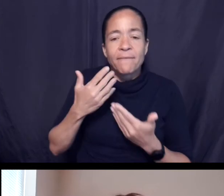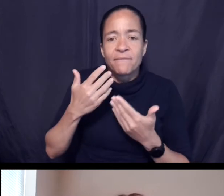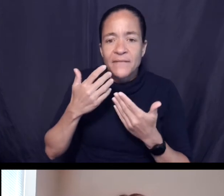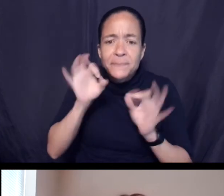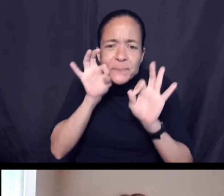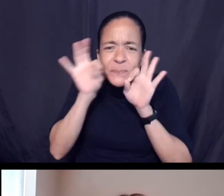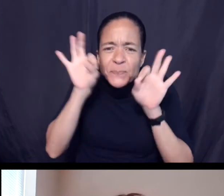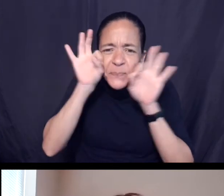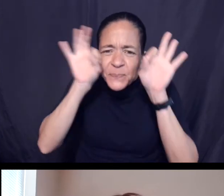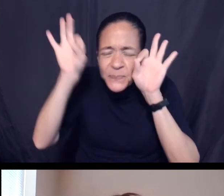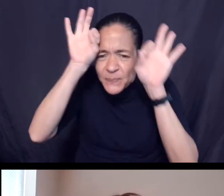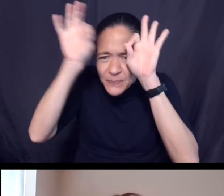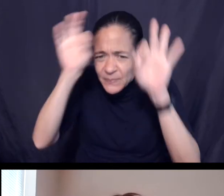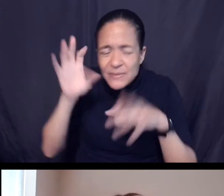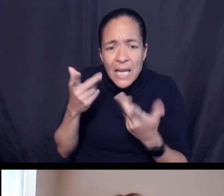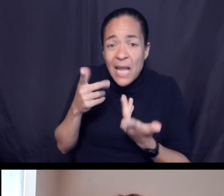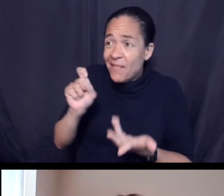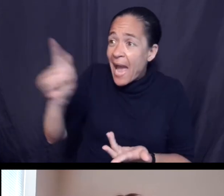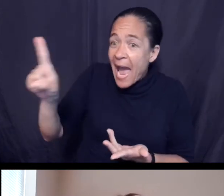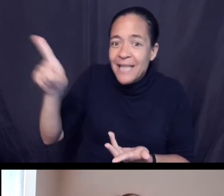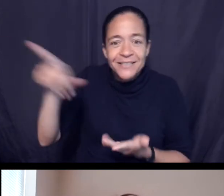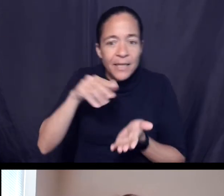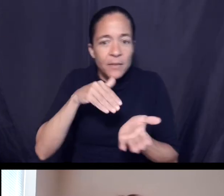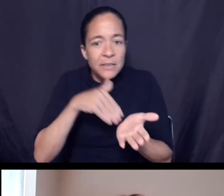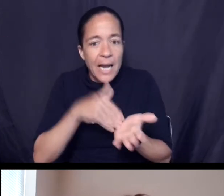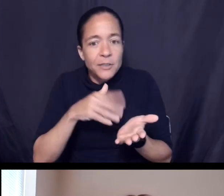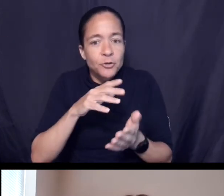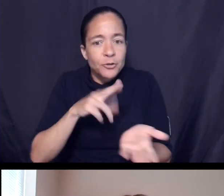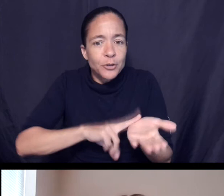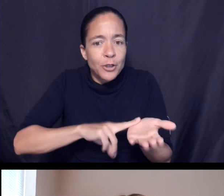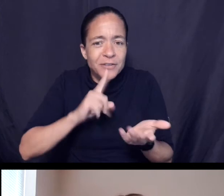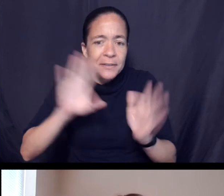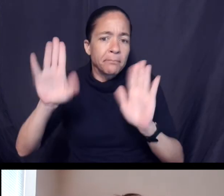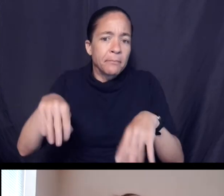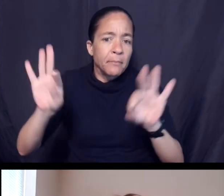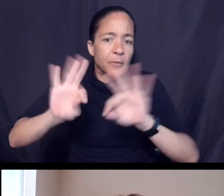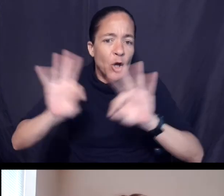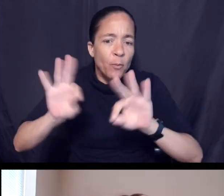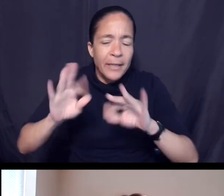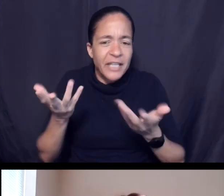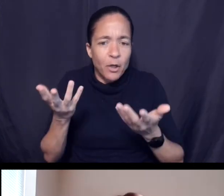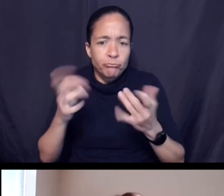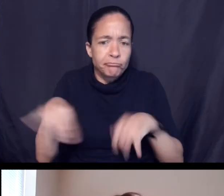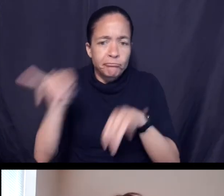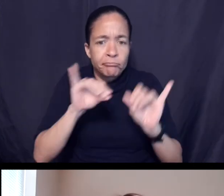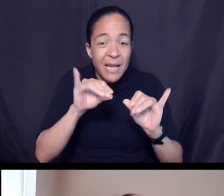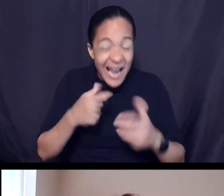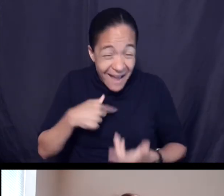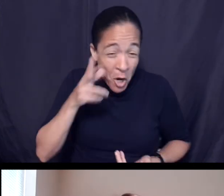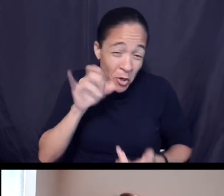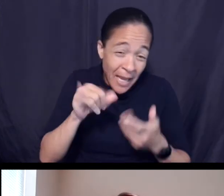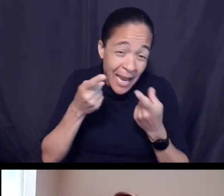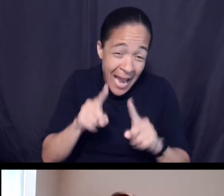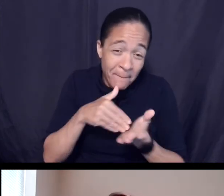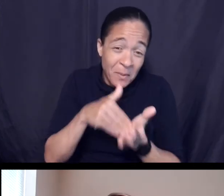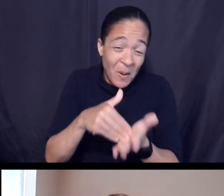spots all over when they were born, and they asked, and the doctors and nurses said, oh, that's nothing, it's no big deal, it's just from the birth. So I've heard that more than